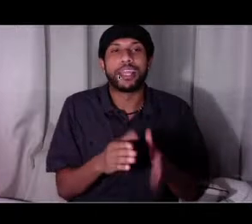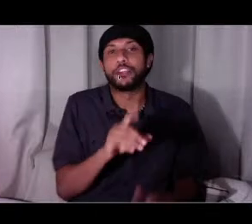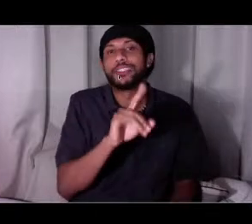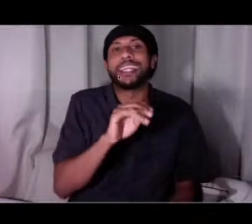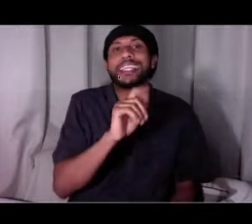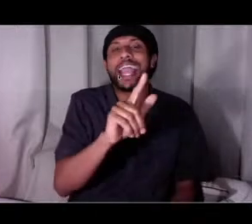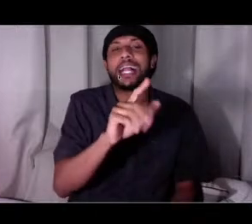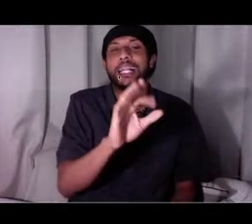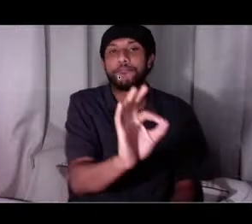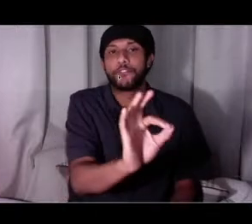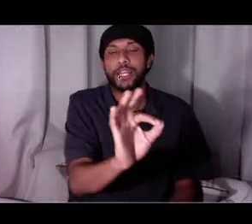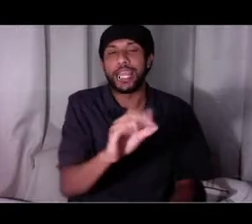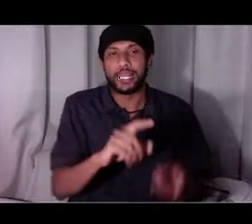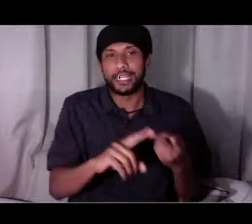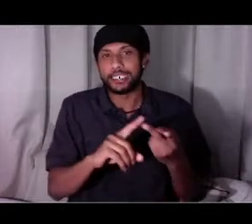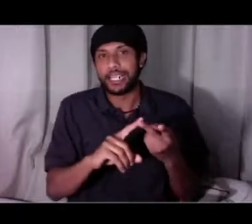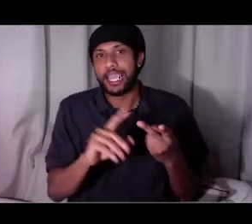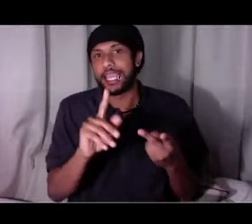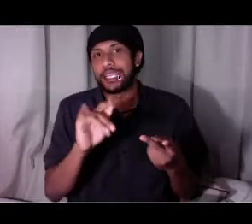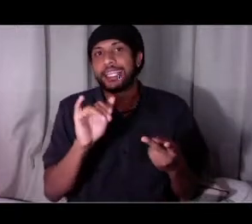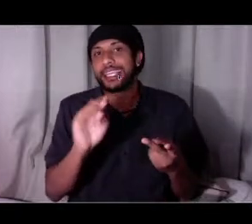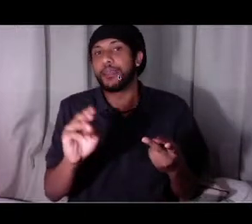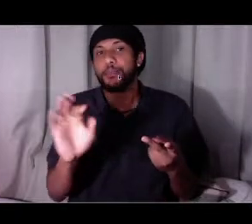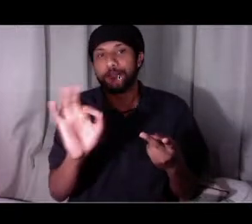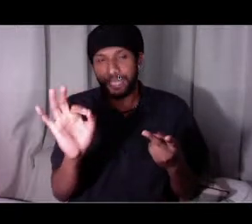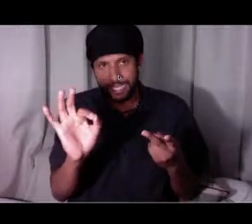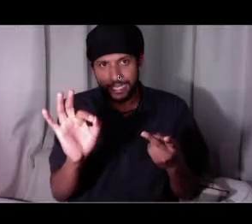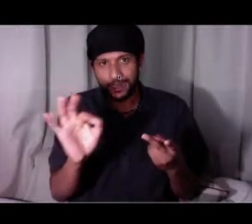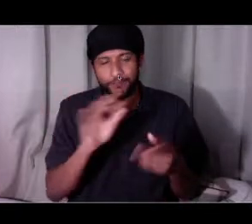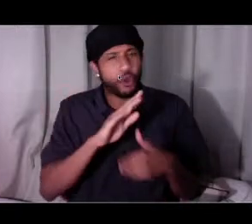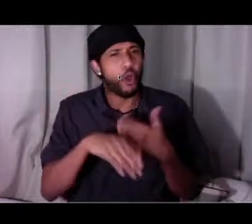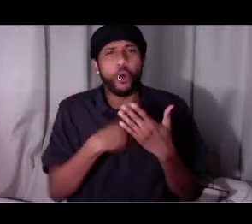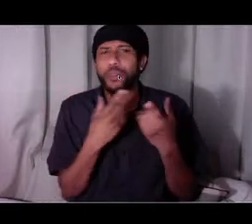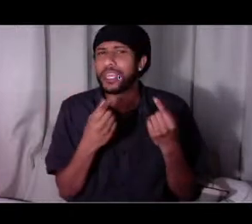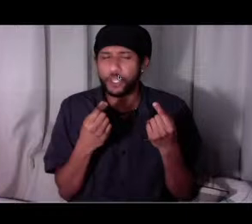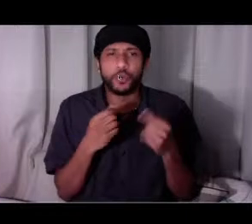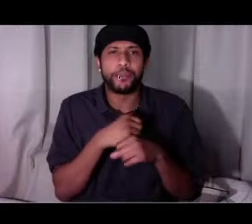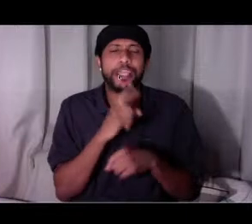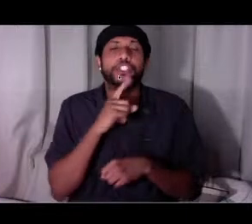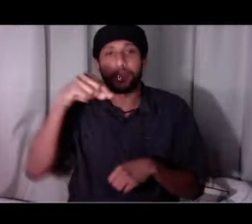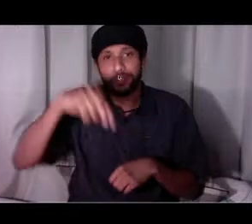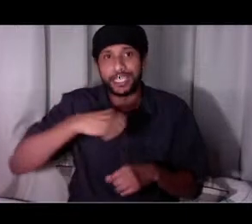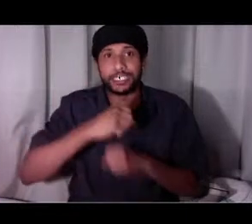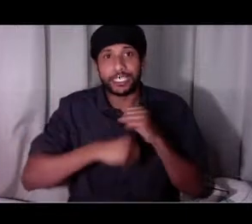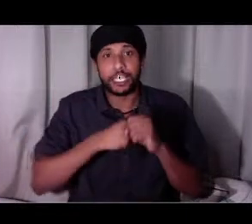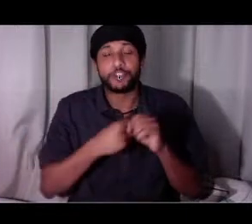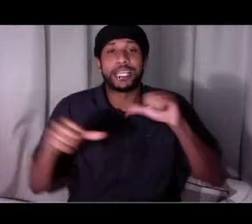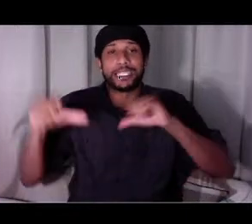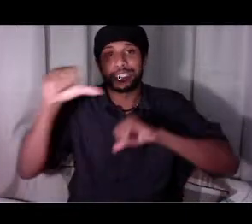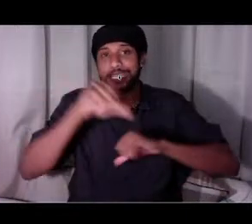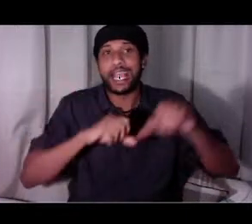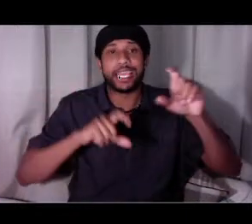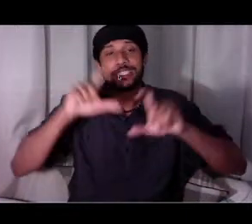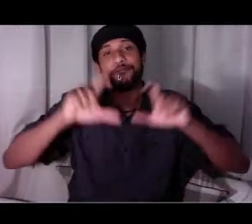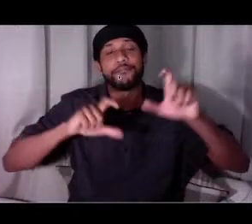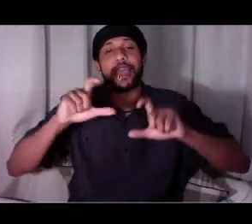Flynn for all they do to make to make sure that this year's science fair happened and um I